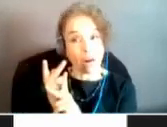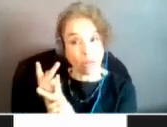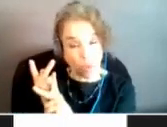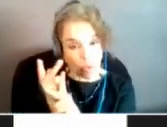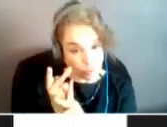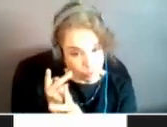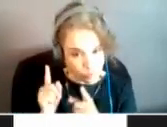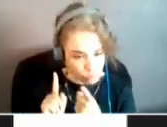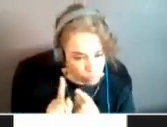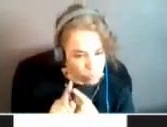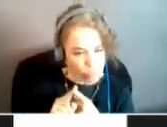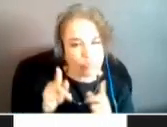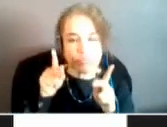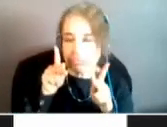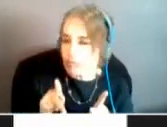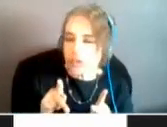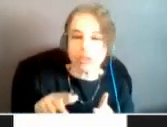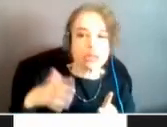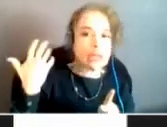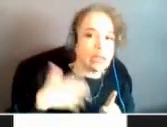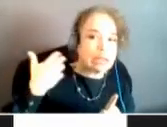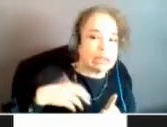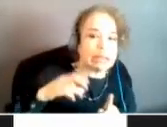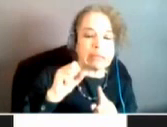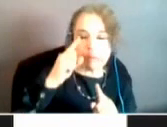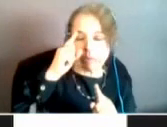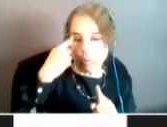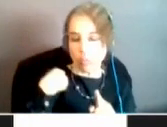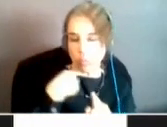And then if the person is in acute crisis state, we have to,